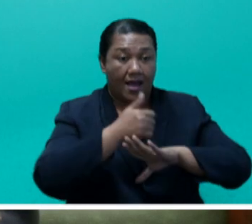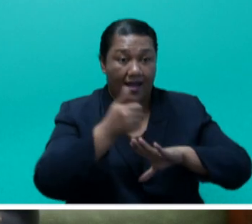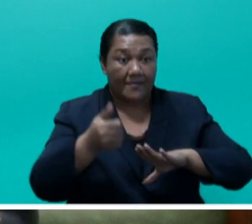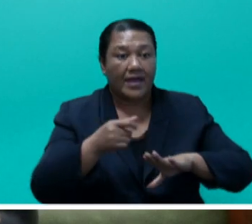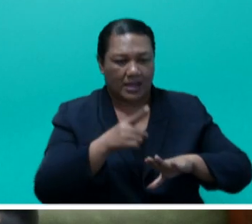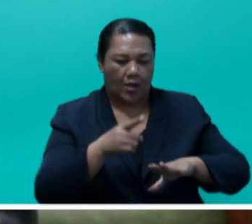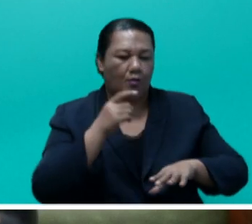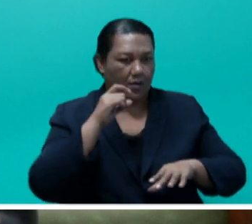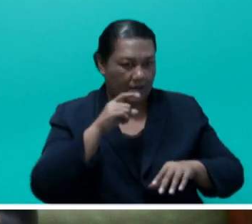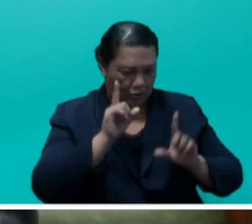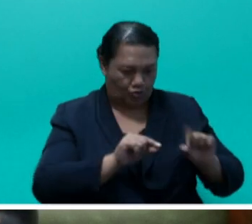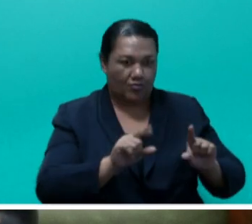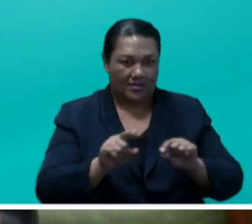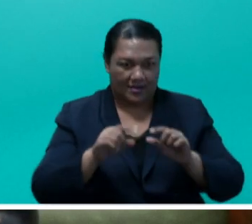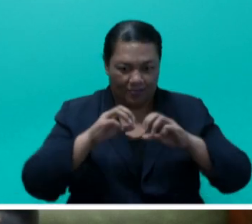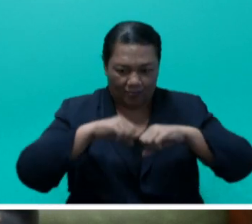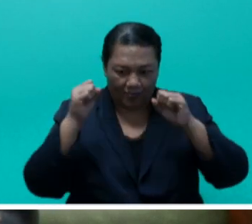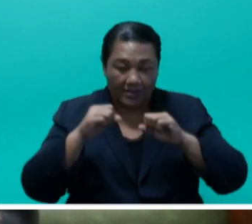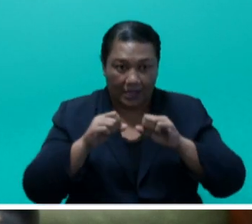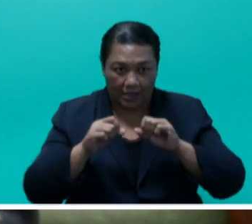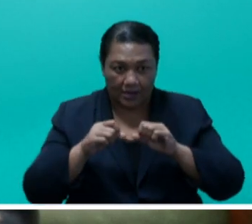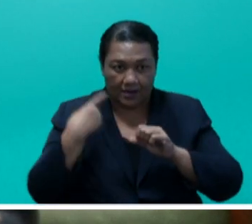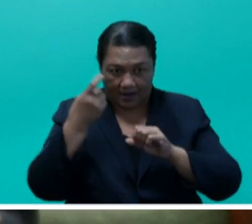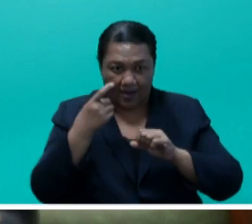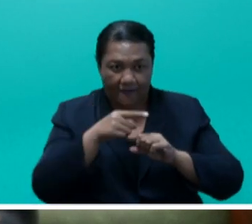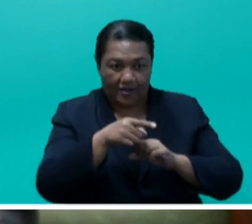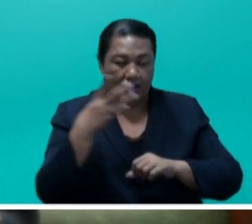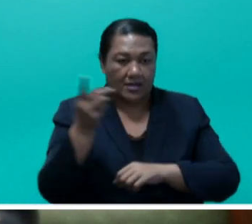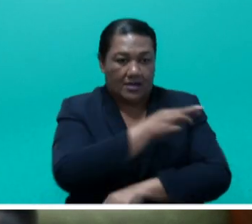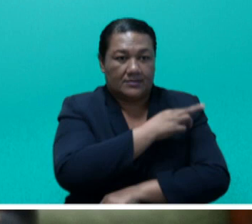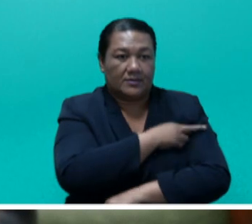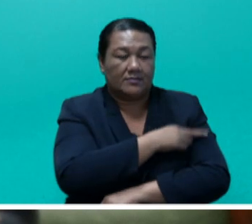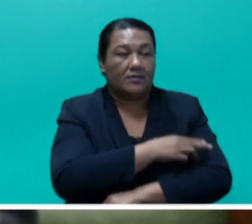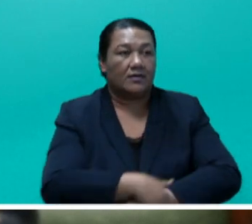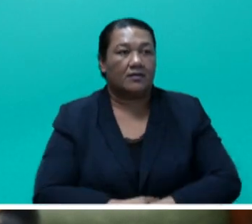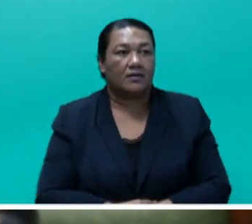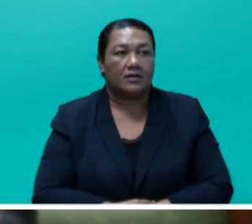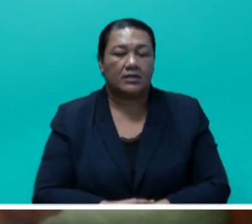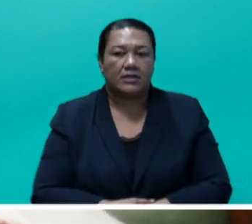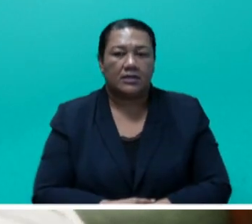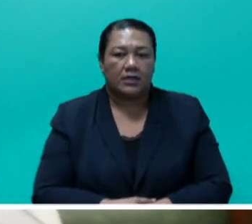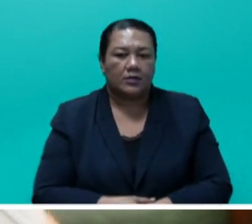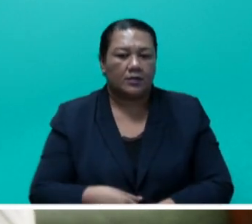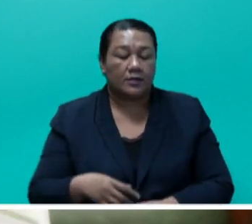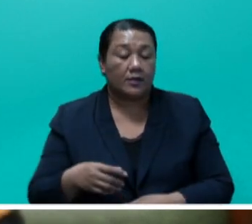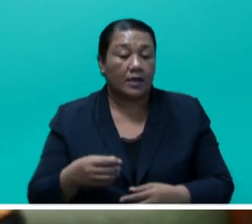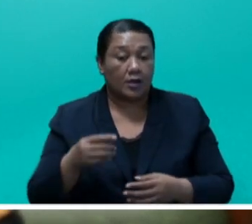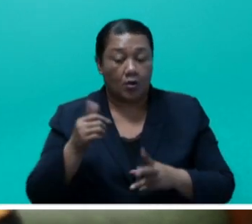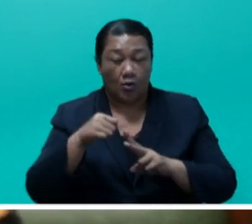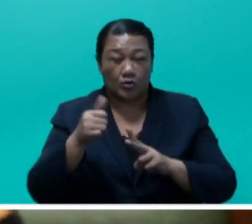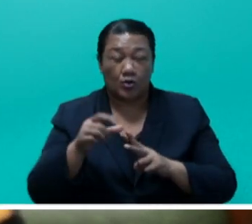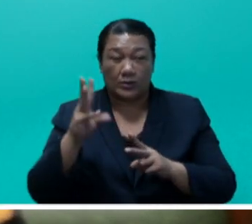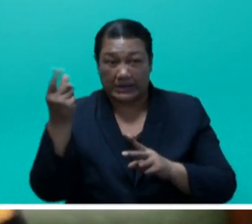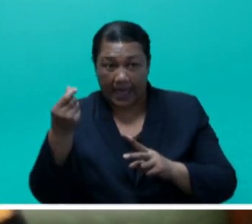so we are expecting that there will be some additional cost. We may not use all the 2